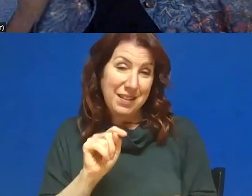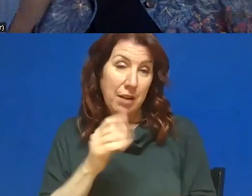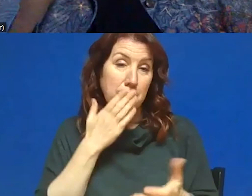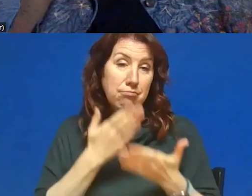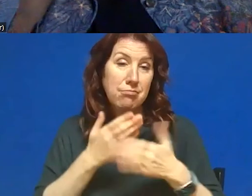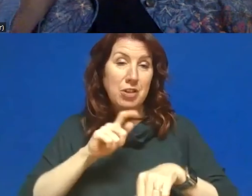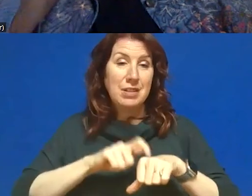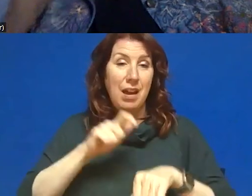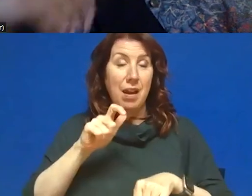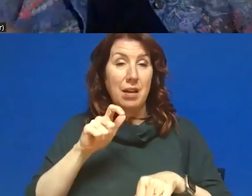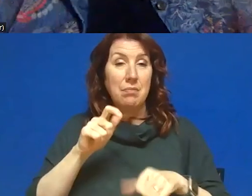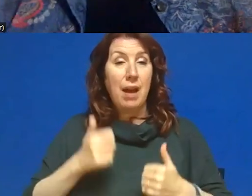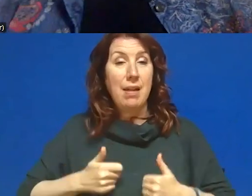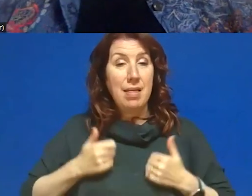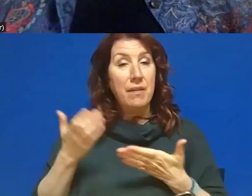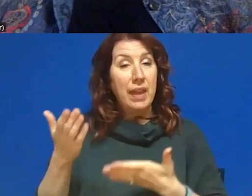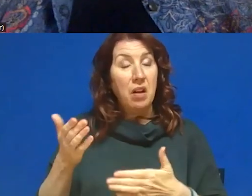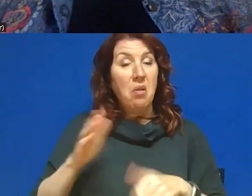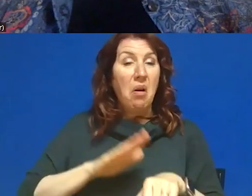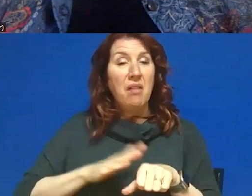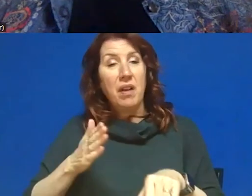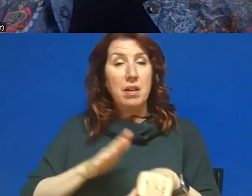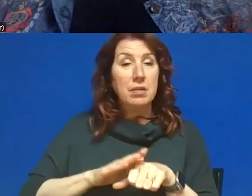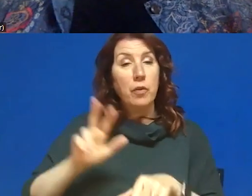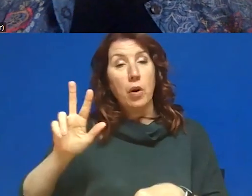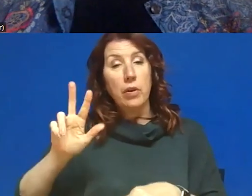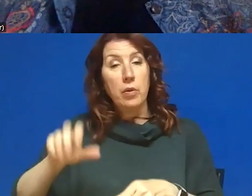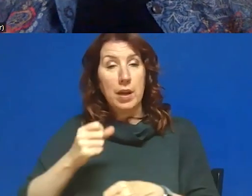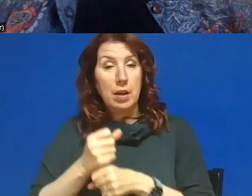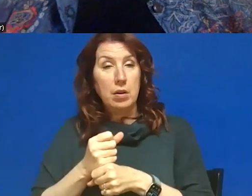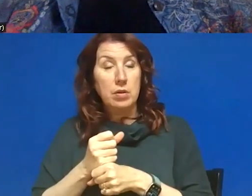I lived there for about, off and on for about 3 years. I speak,